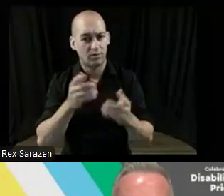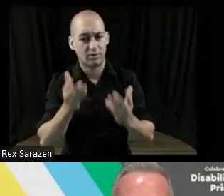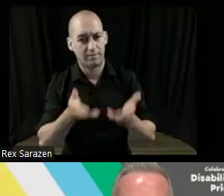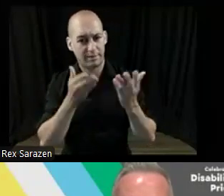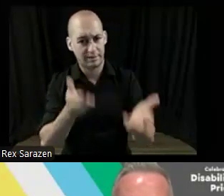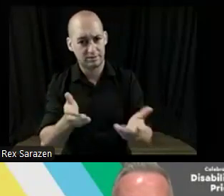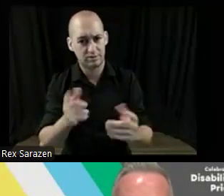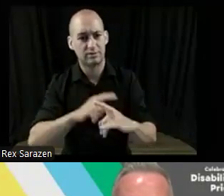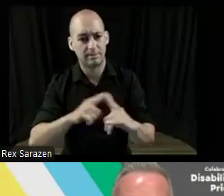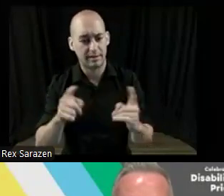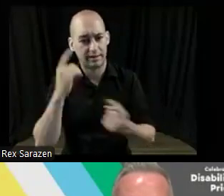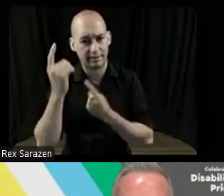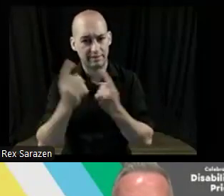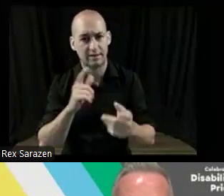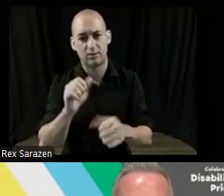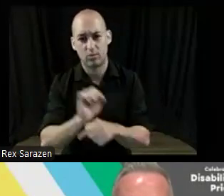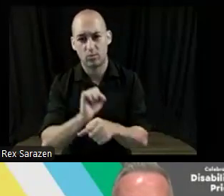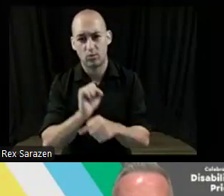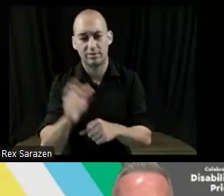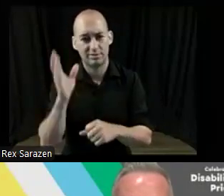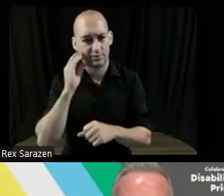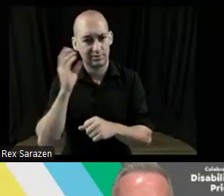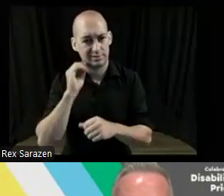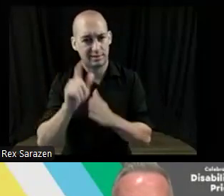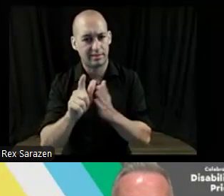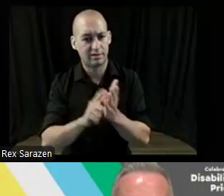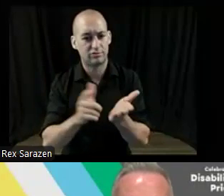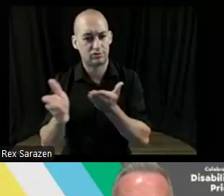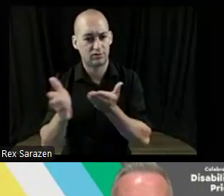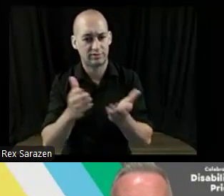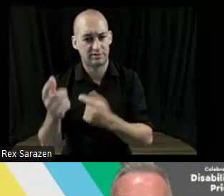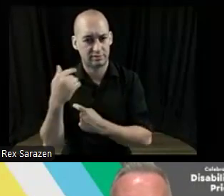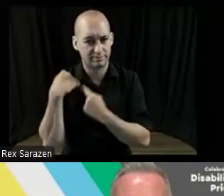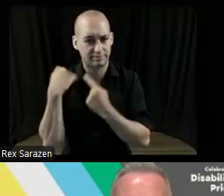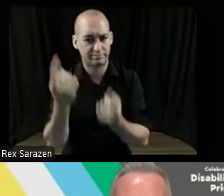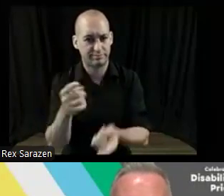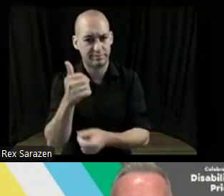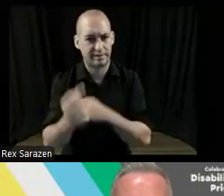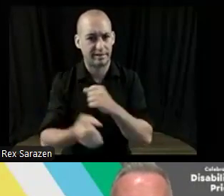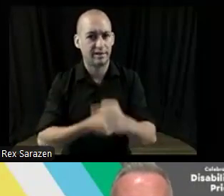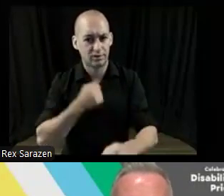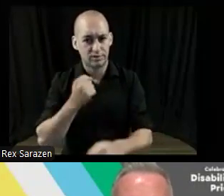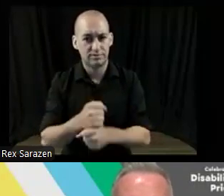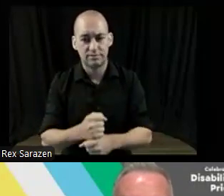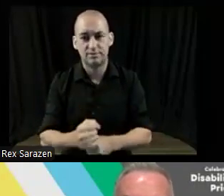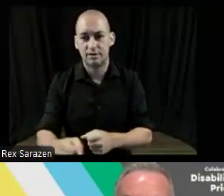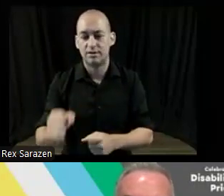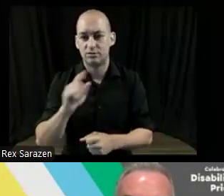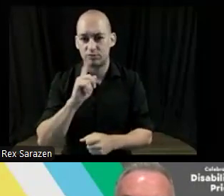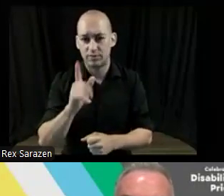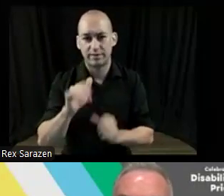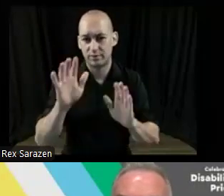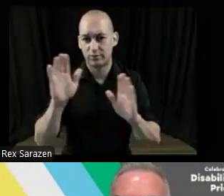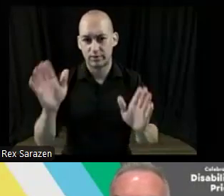think having worked in legal services for 10 plus years, it's been really incredible